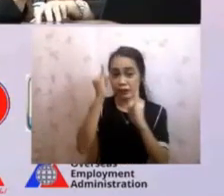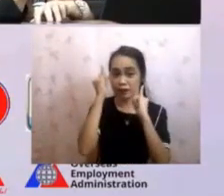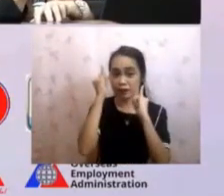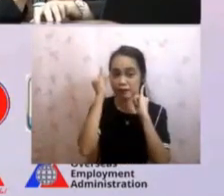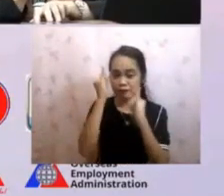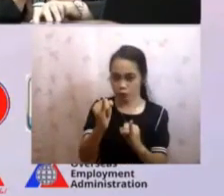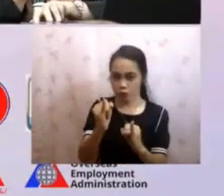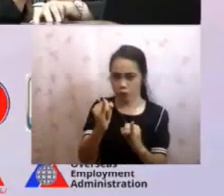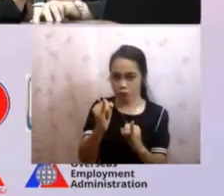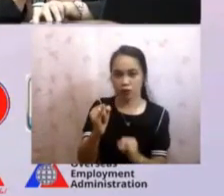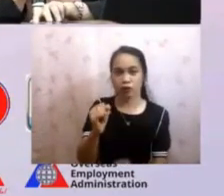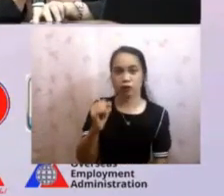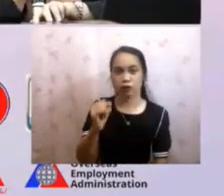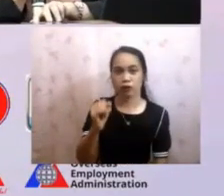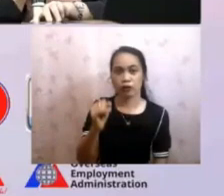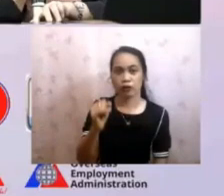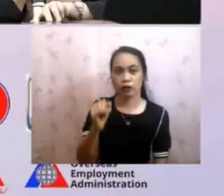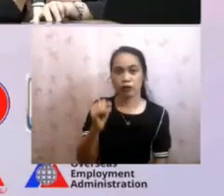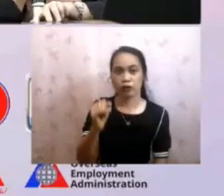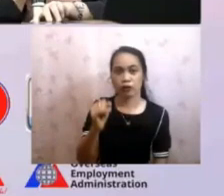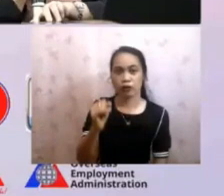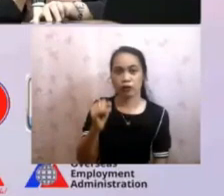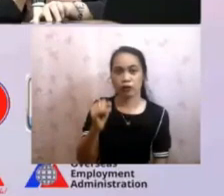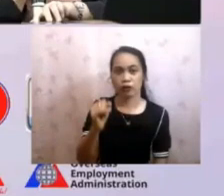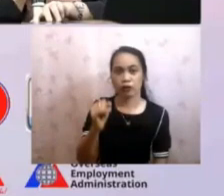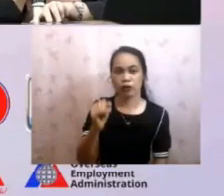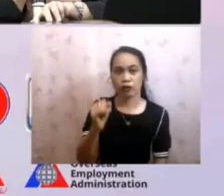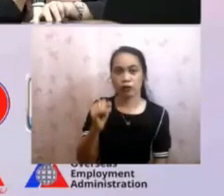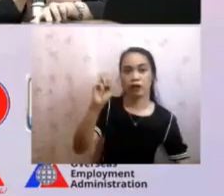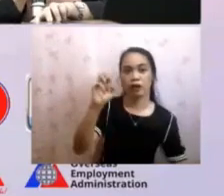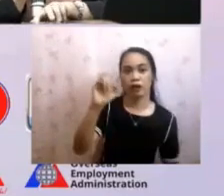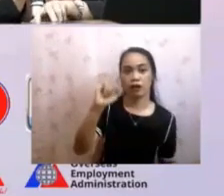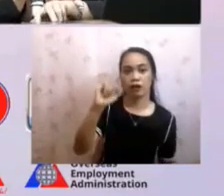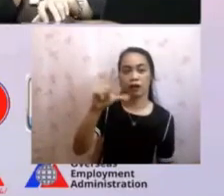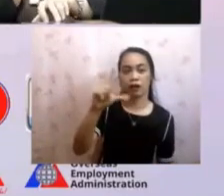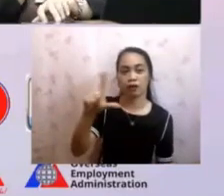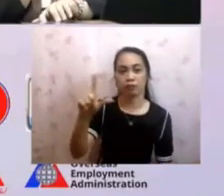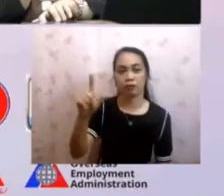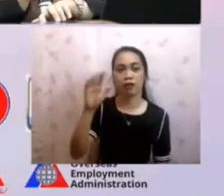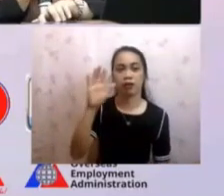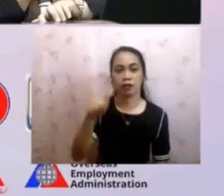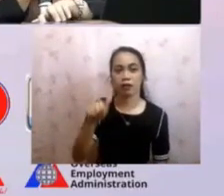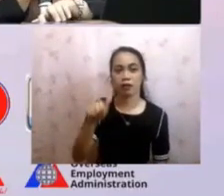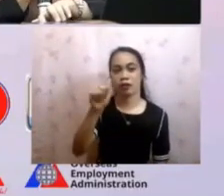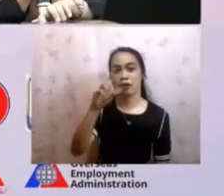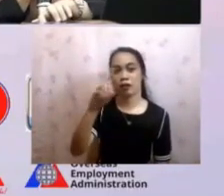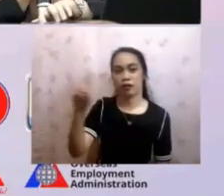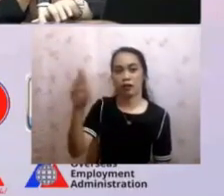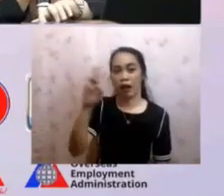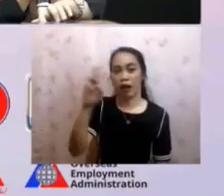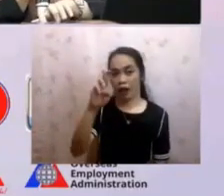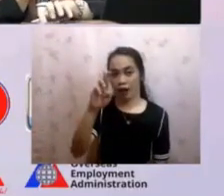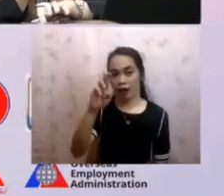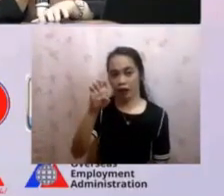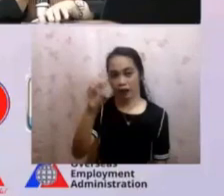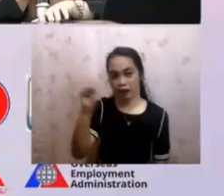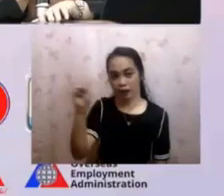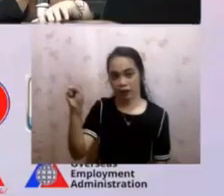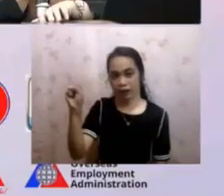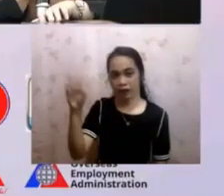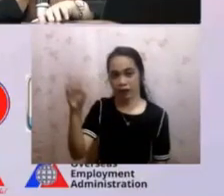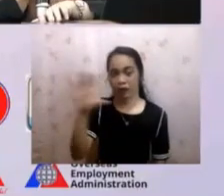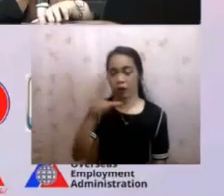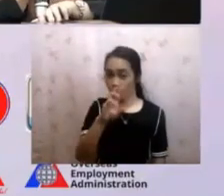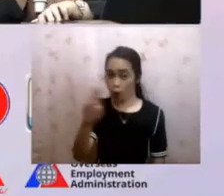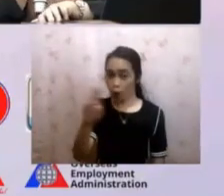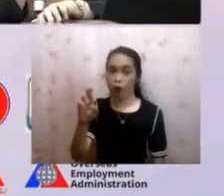have any questions? So that's the time nga you will ask for the interviewer's email address or the company's email